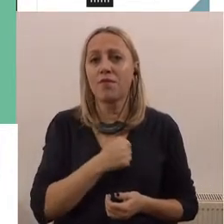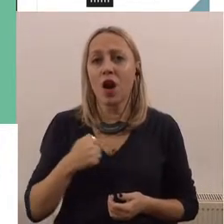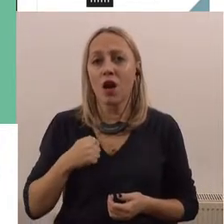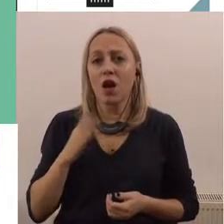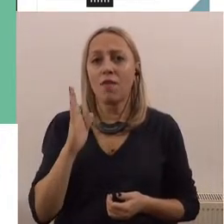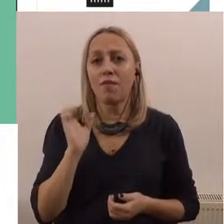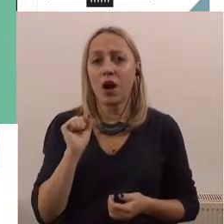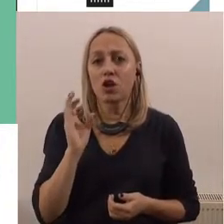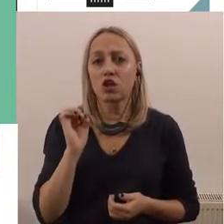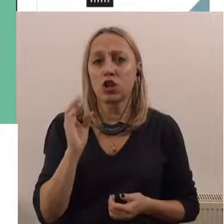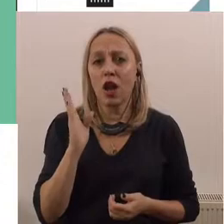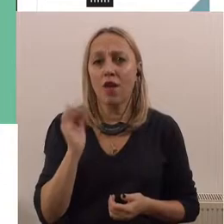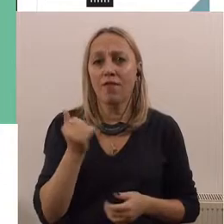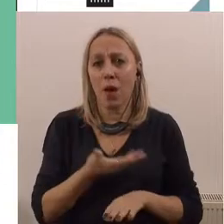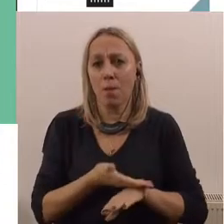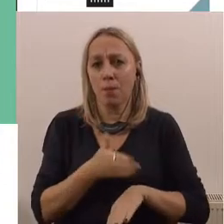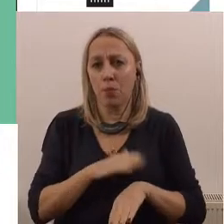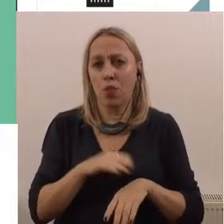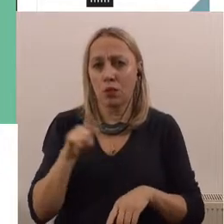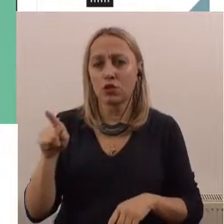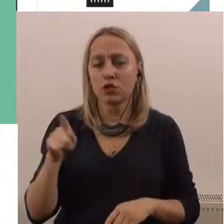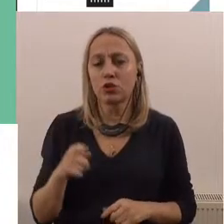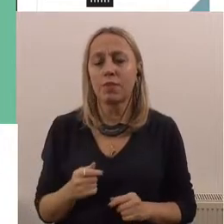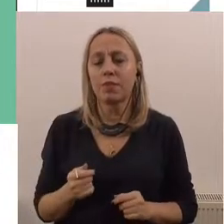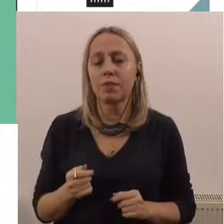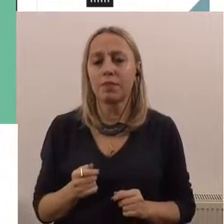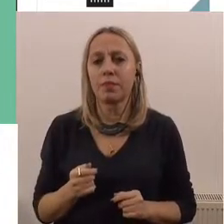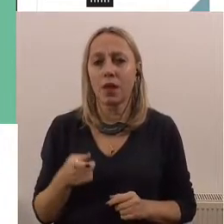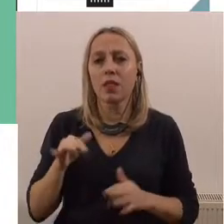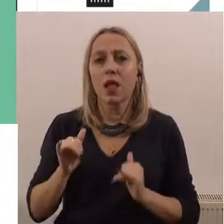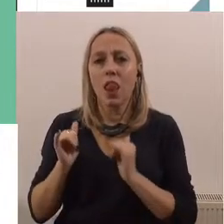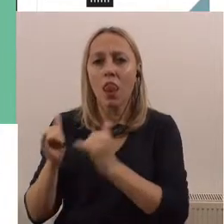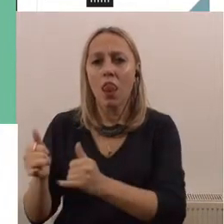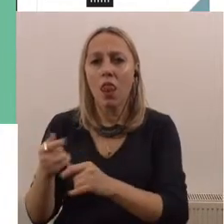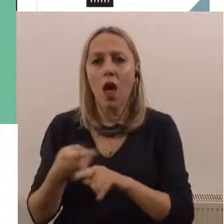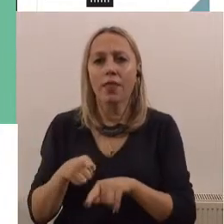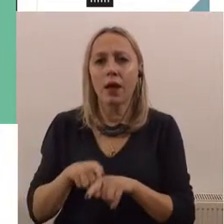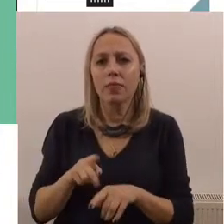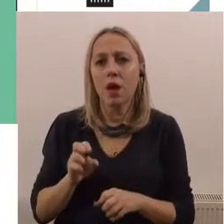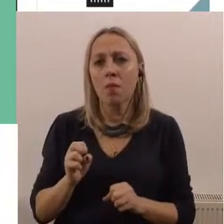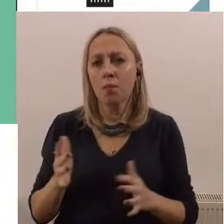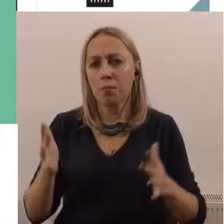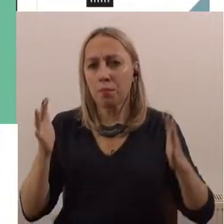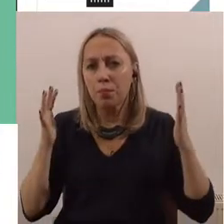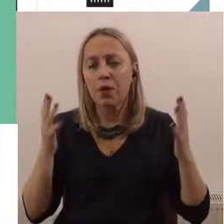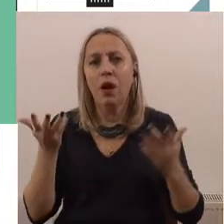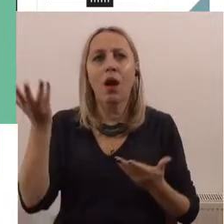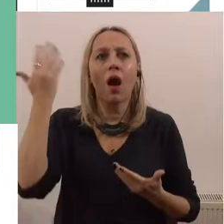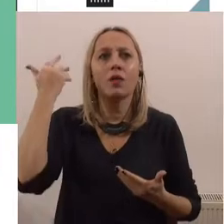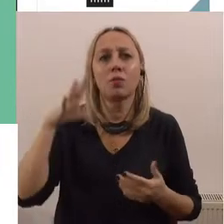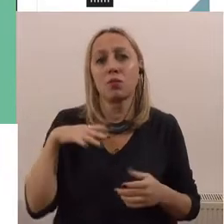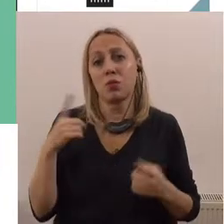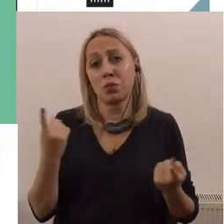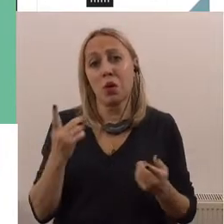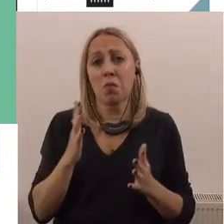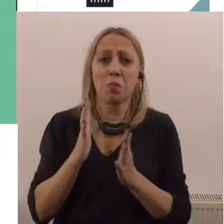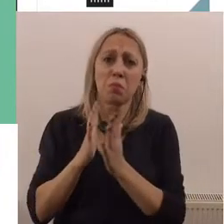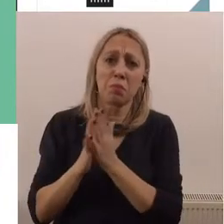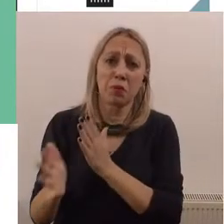is found only as a transit road. So the fragment of greenery which is around the